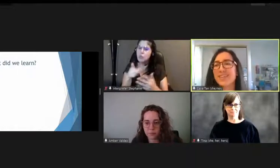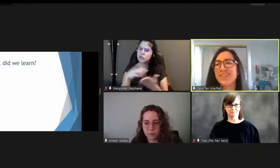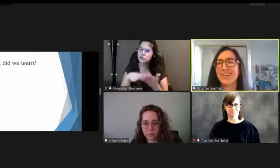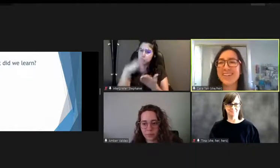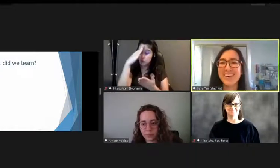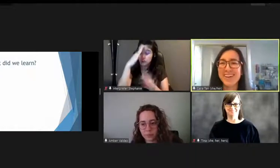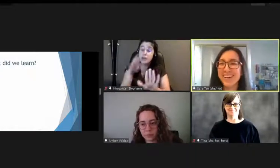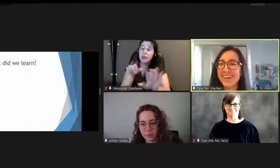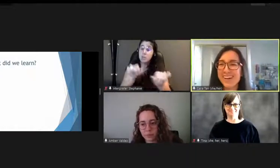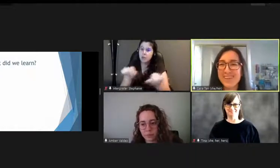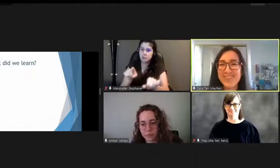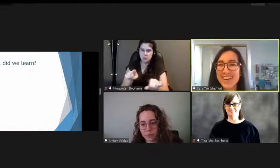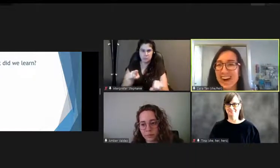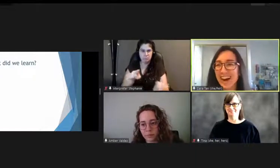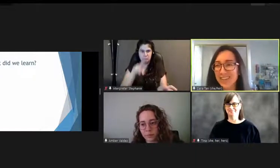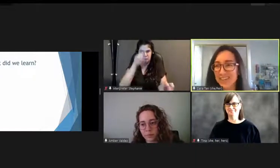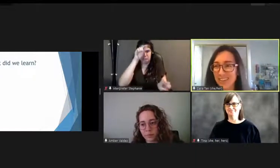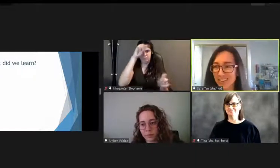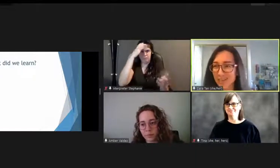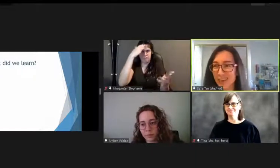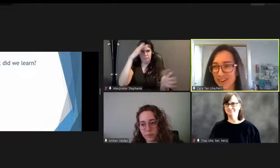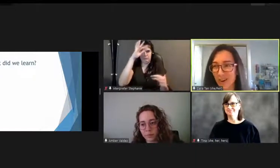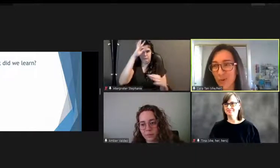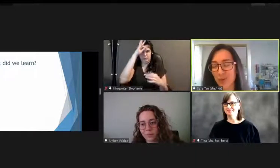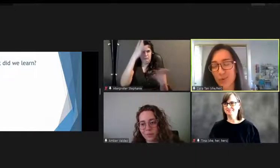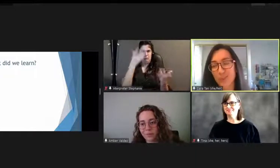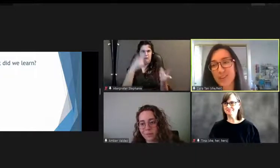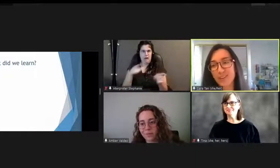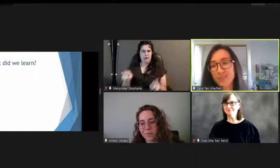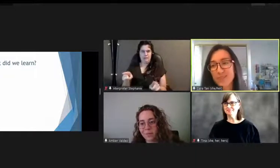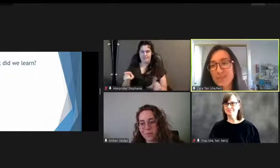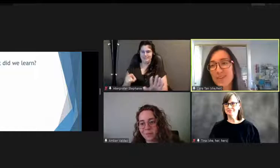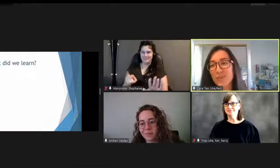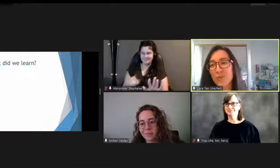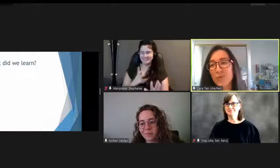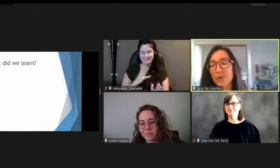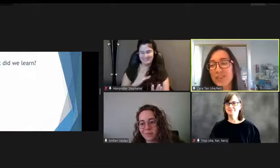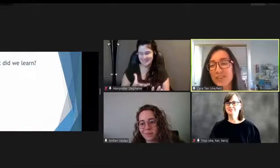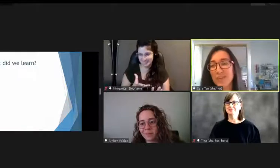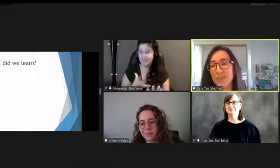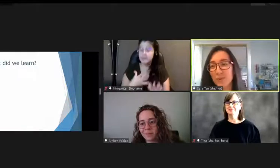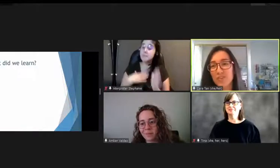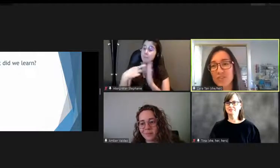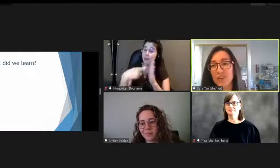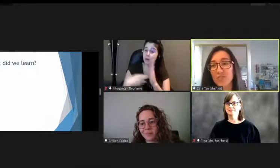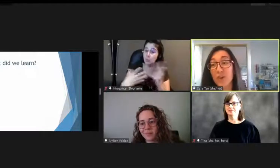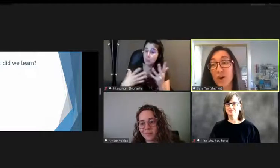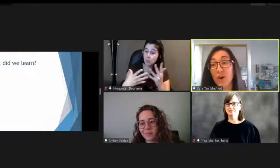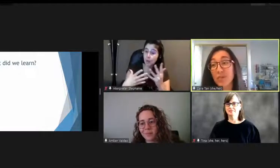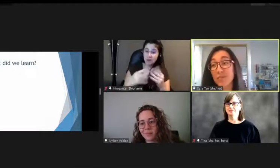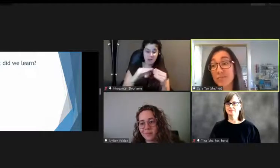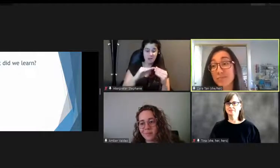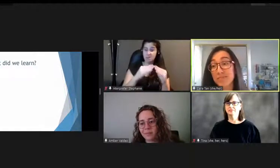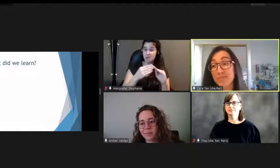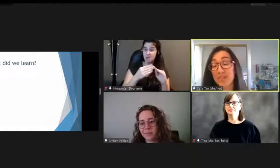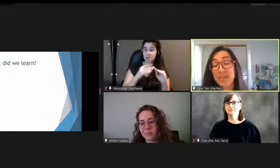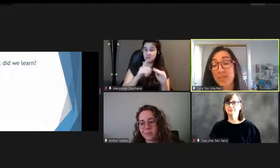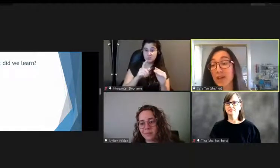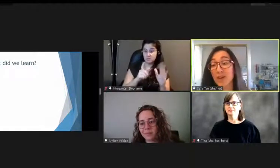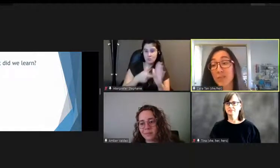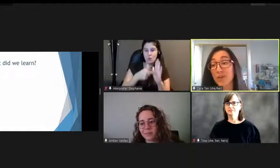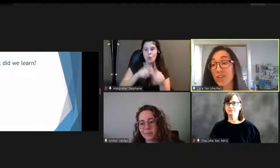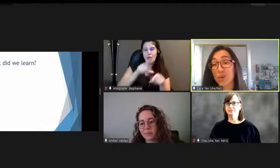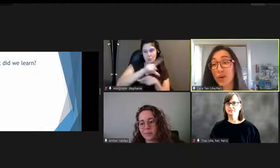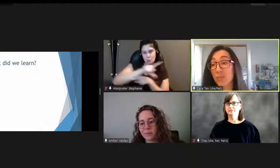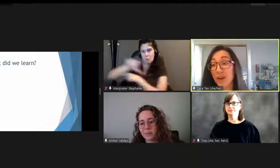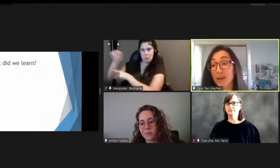happened. I'm going to tell you right now what my rule is. My rule is that the numbers just have to go up. It doesn't matter